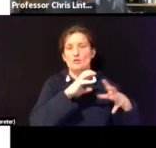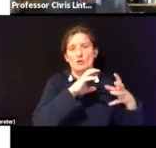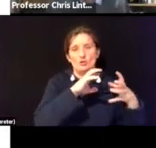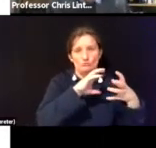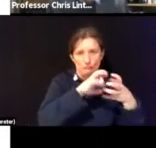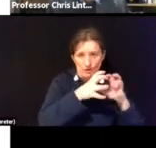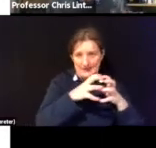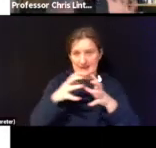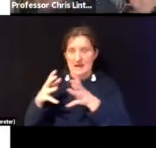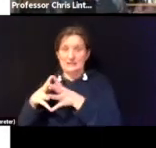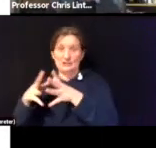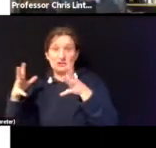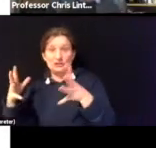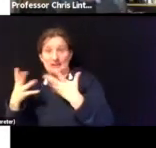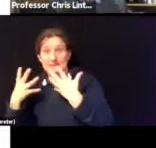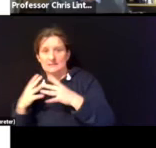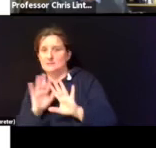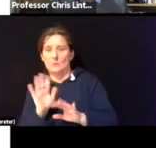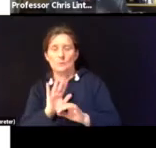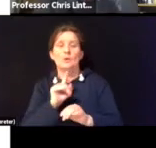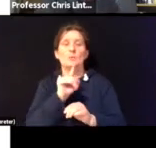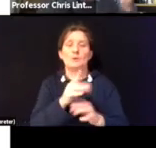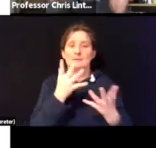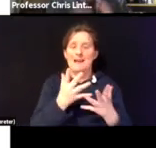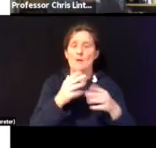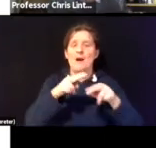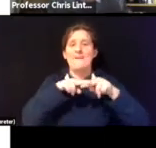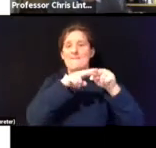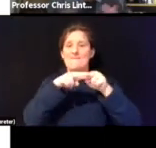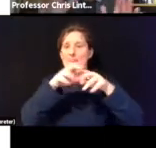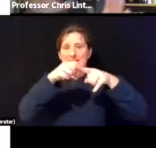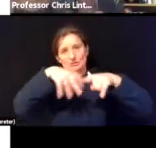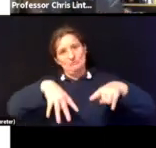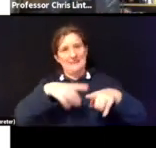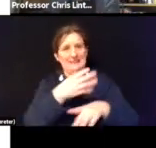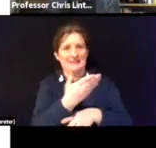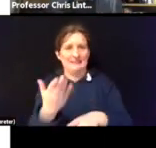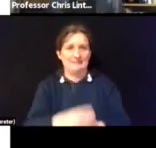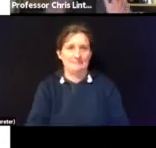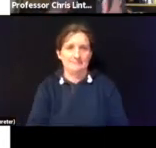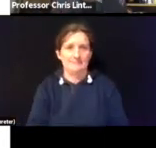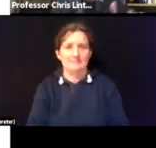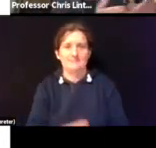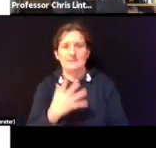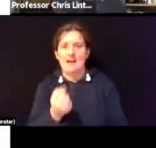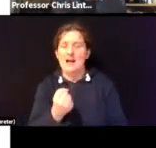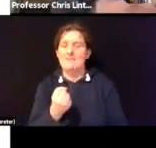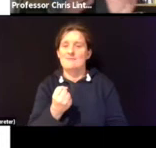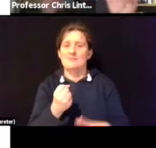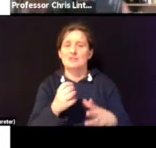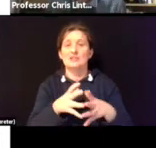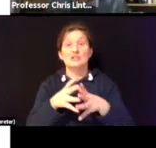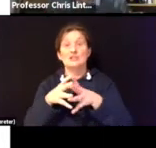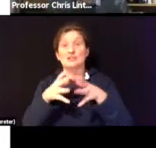giant planets, we can now sort of have a family tree descended from the protoplanetary disk where we form giant planets, or we form